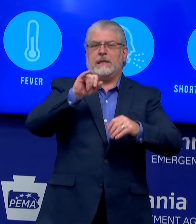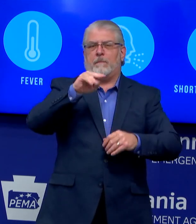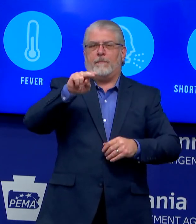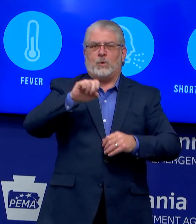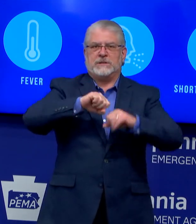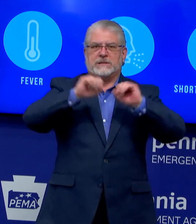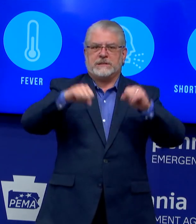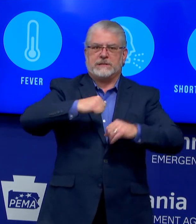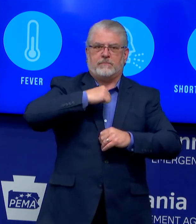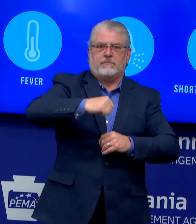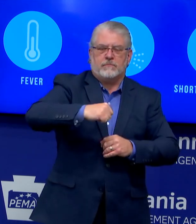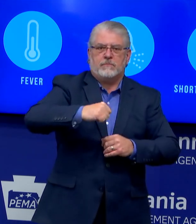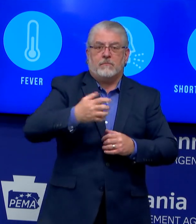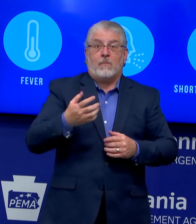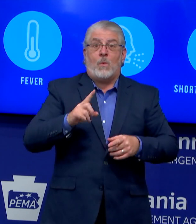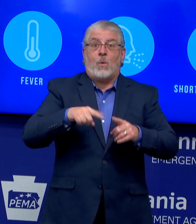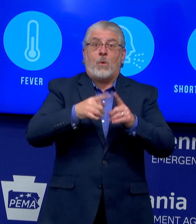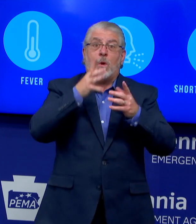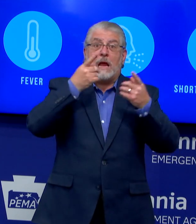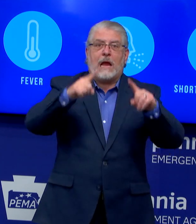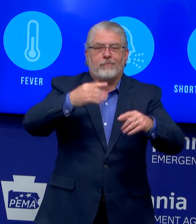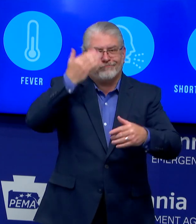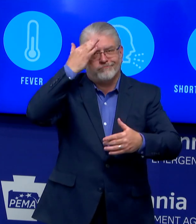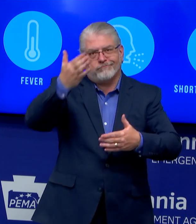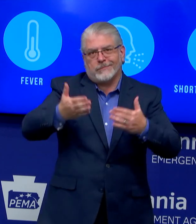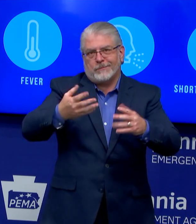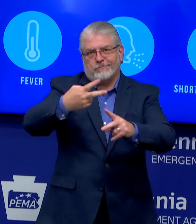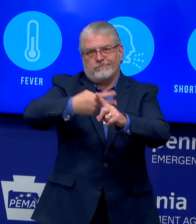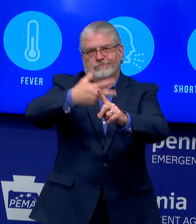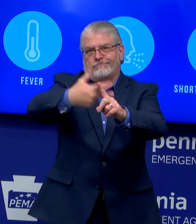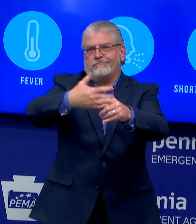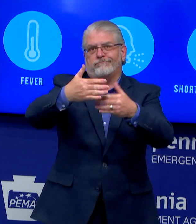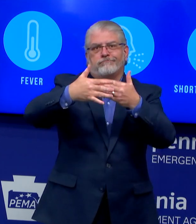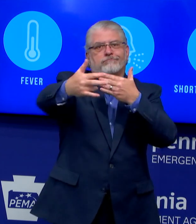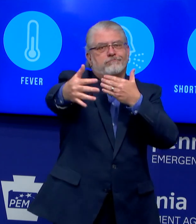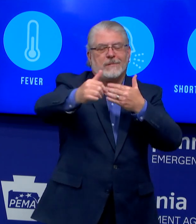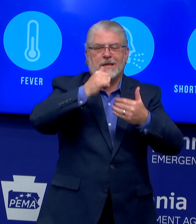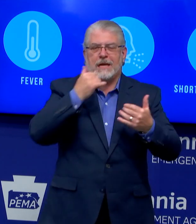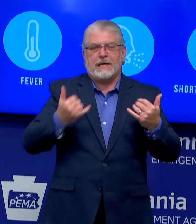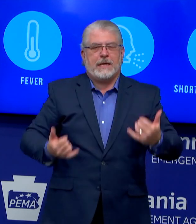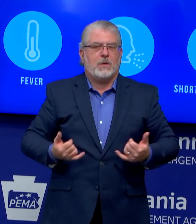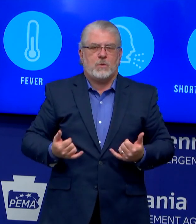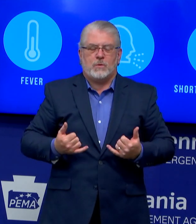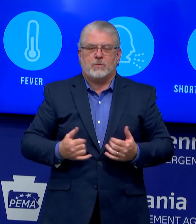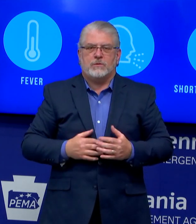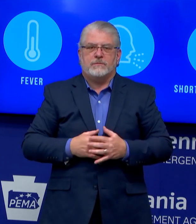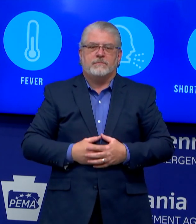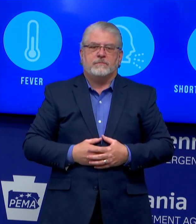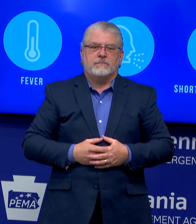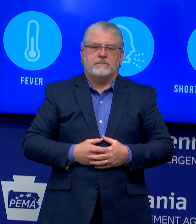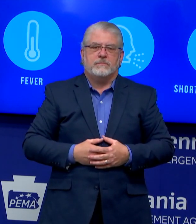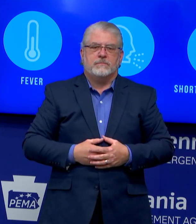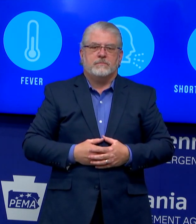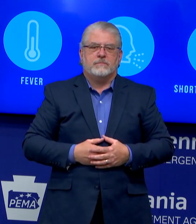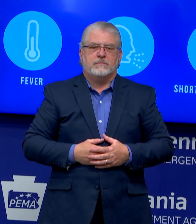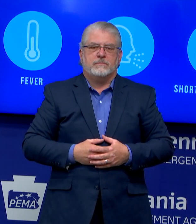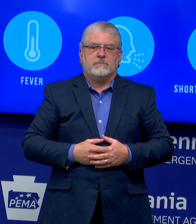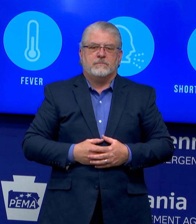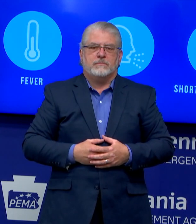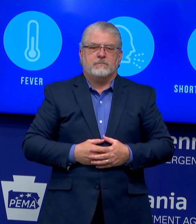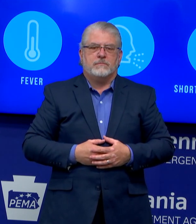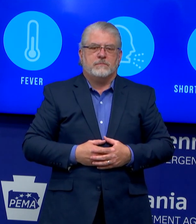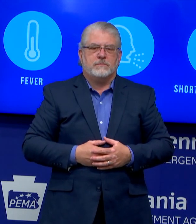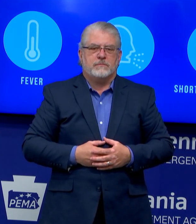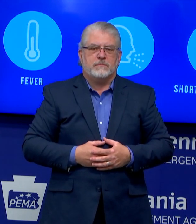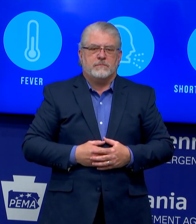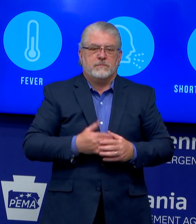number of weeks or months. This question is from Penn Capital Star. The schools are closed until June 4th. Is it a reasonable inference that